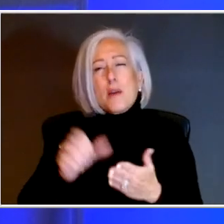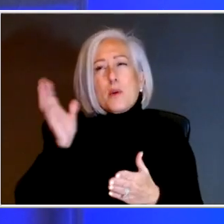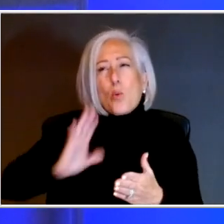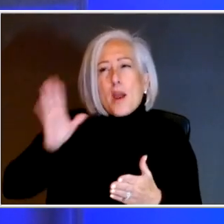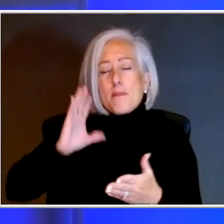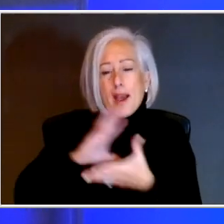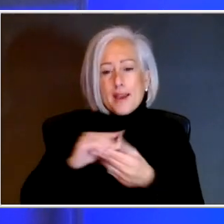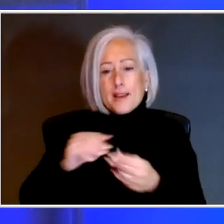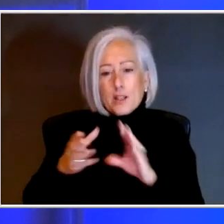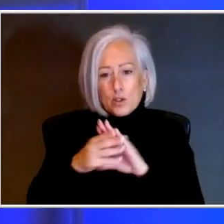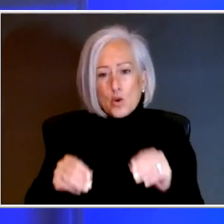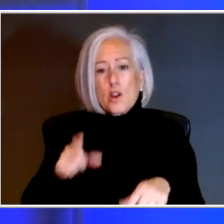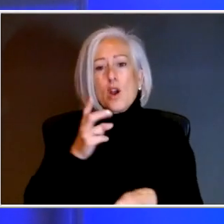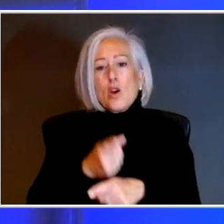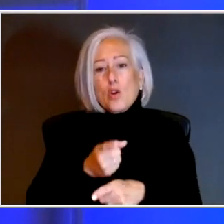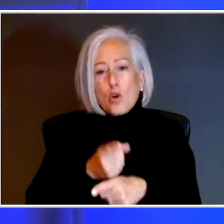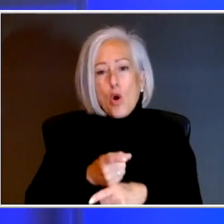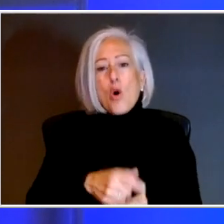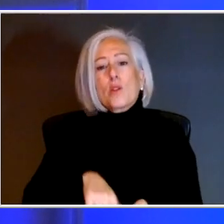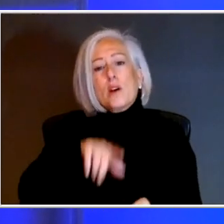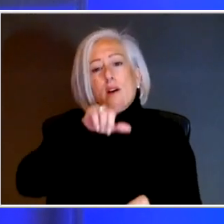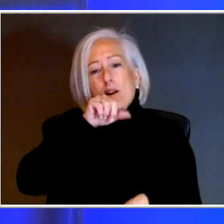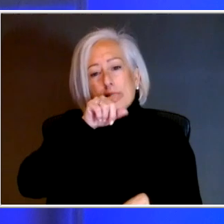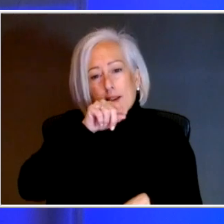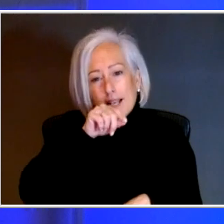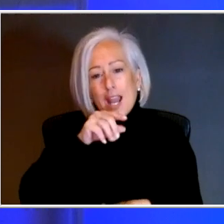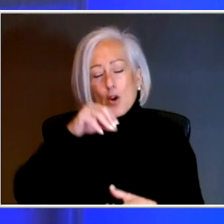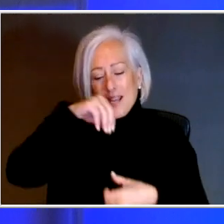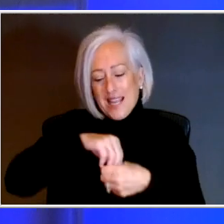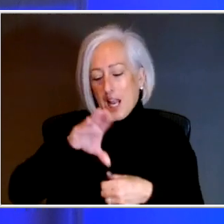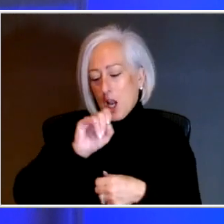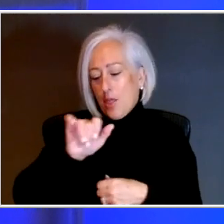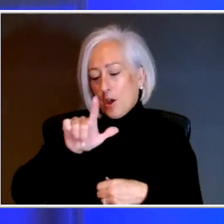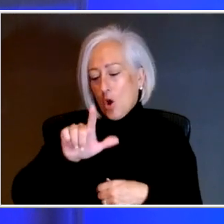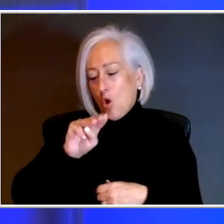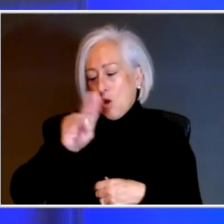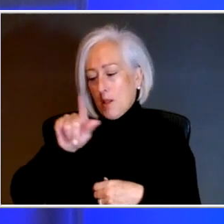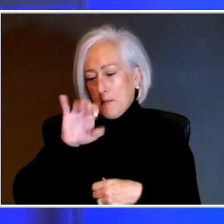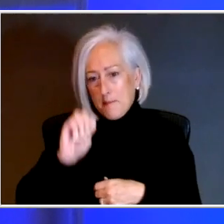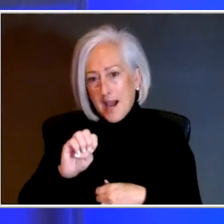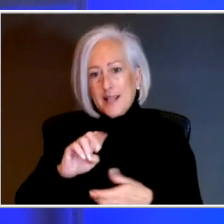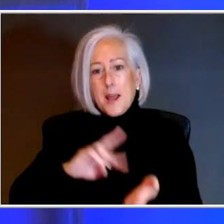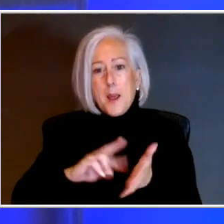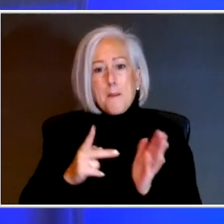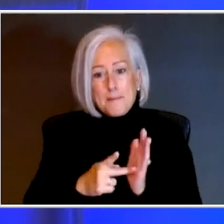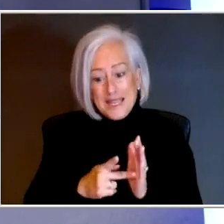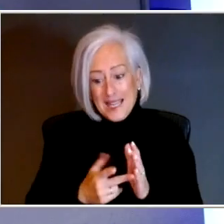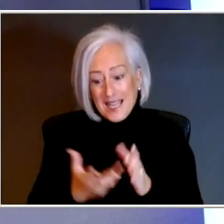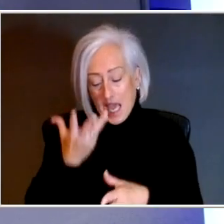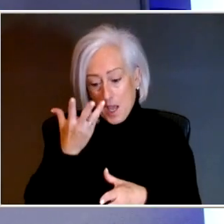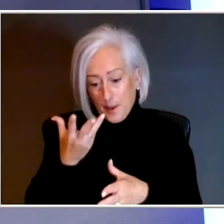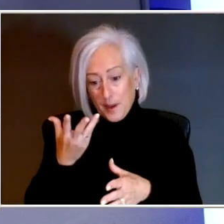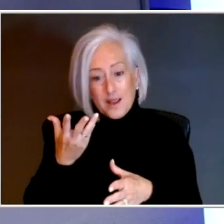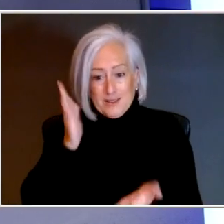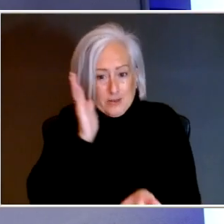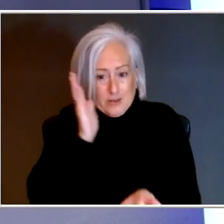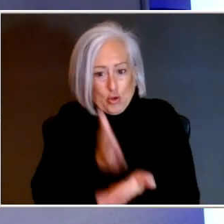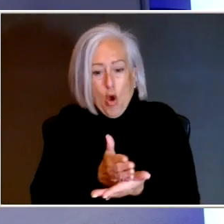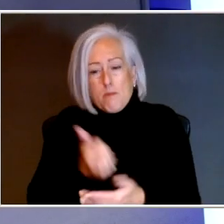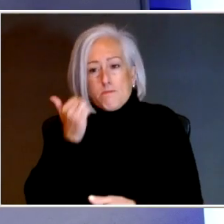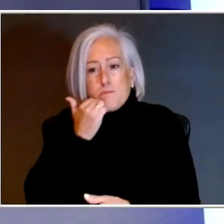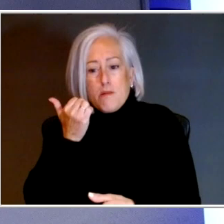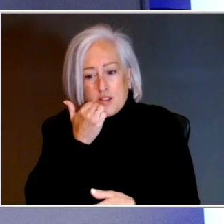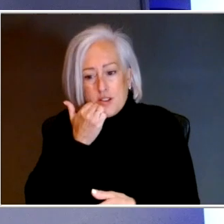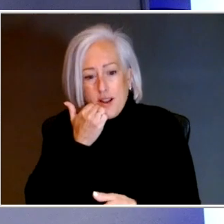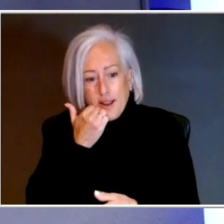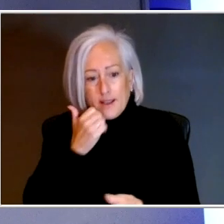absent menstrual cycle that should always be taken seriously. It's very common, but it's never normal and needs to be looked into. Good to know. There's a condition